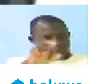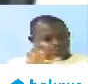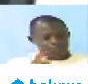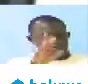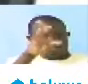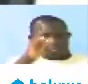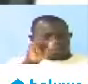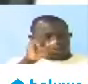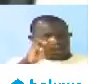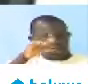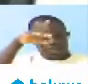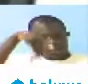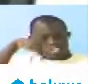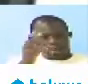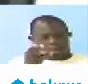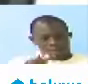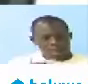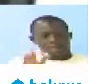Suleiman Sar.